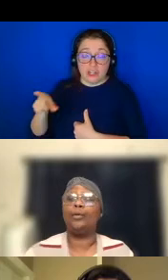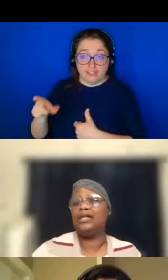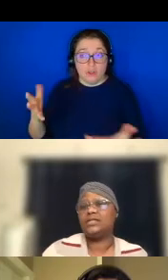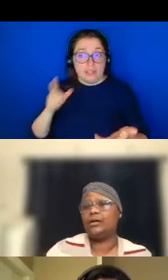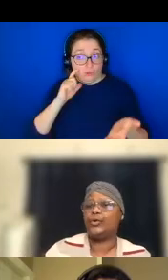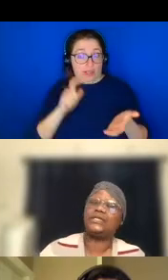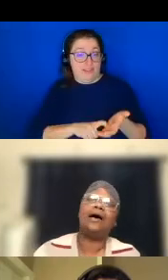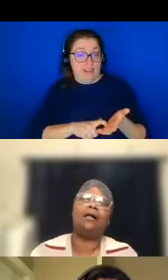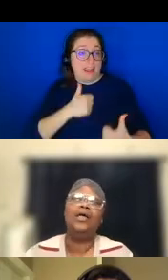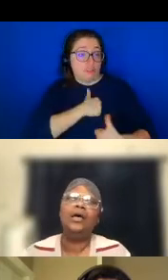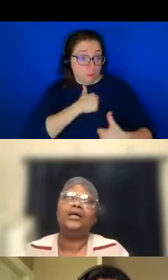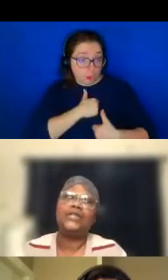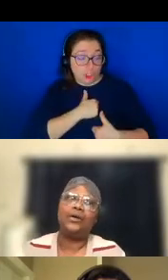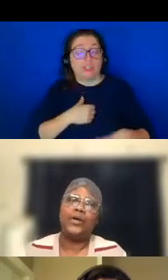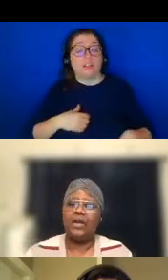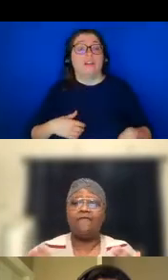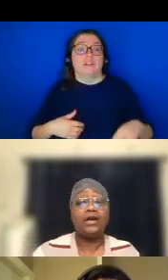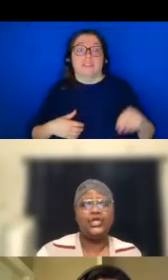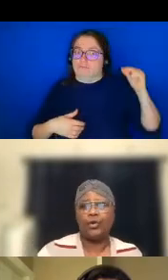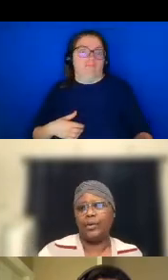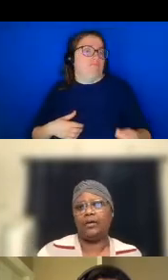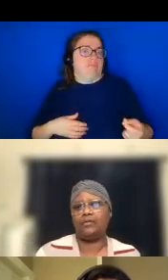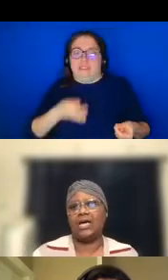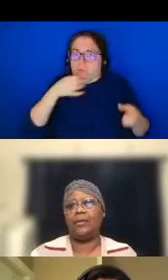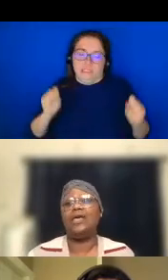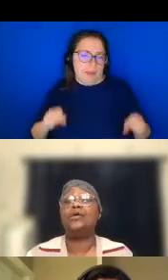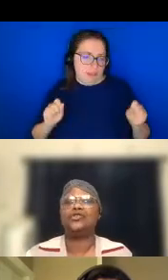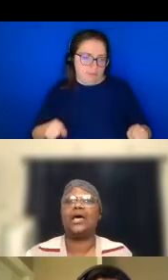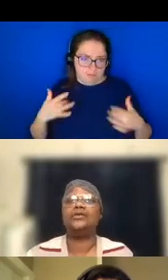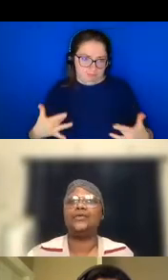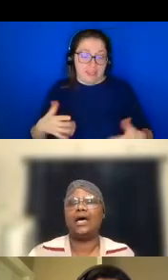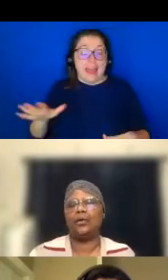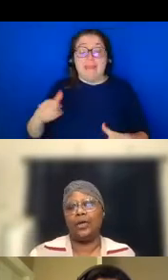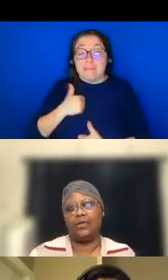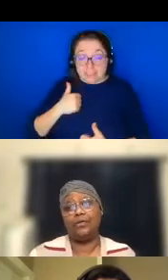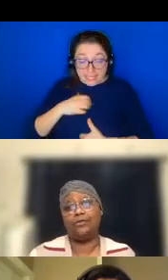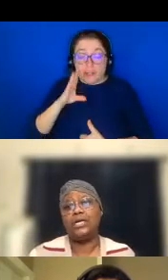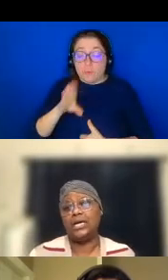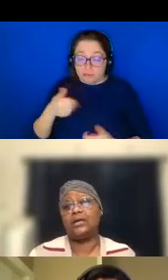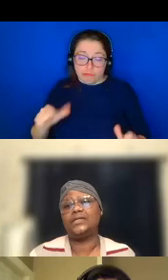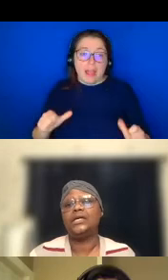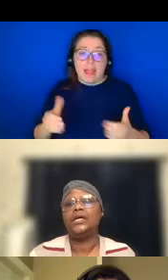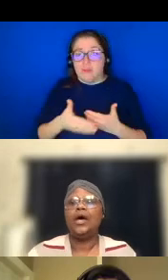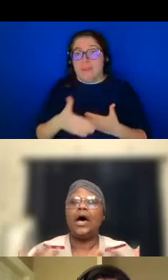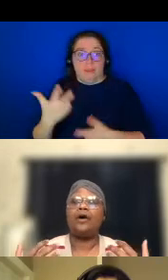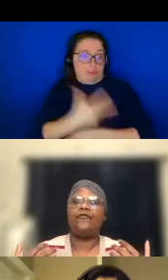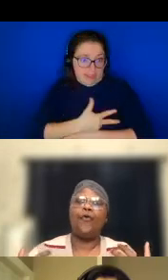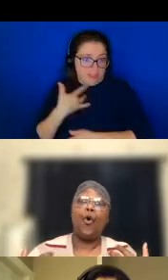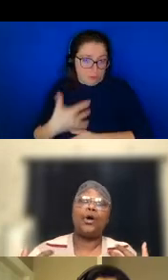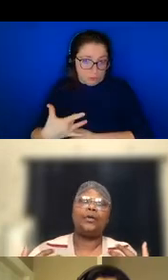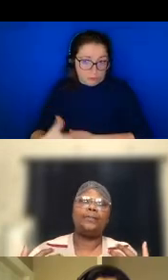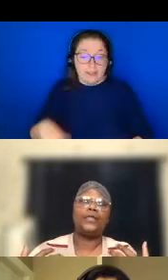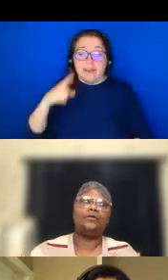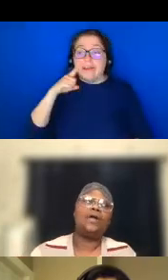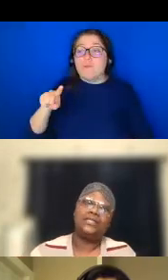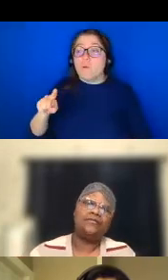or military personnel done within a very short period of time, and they will try and do that within 3 days.